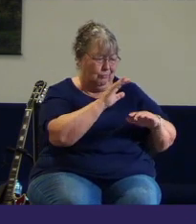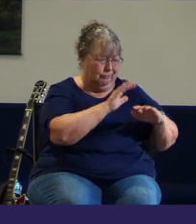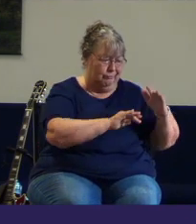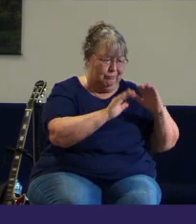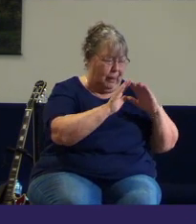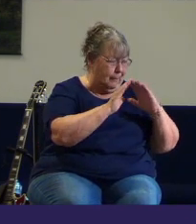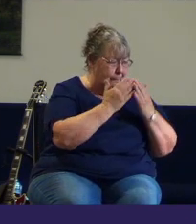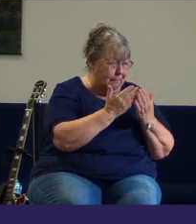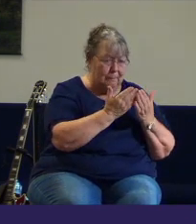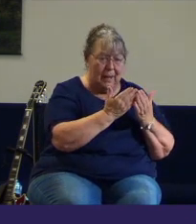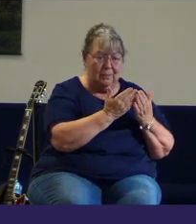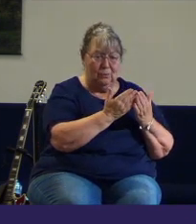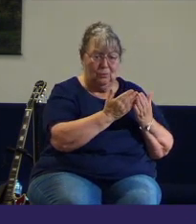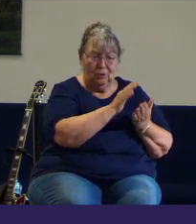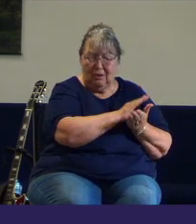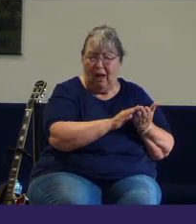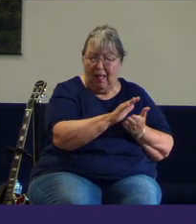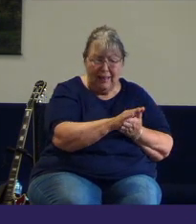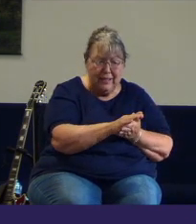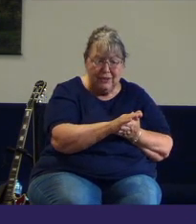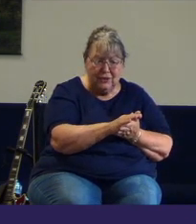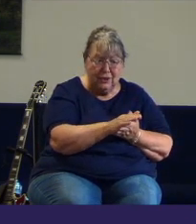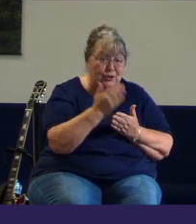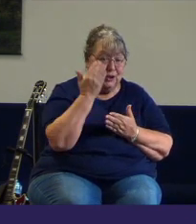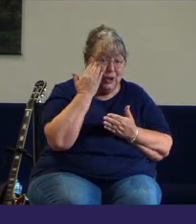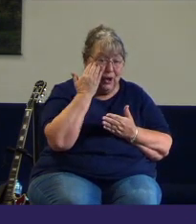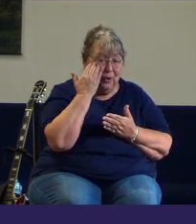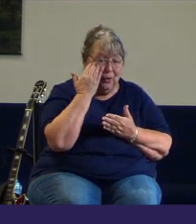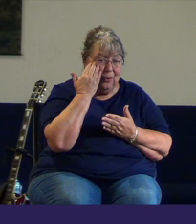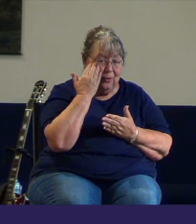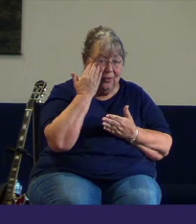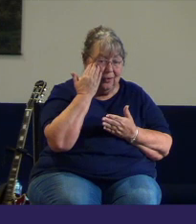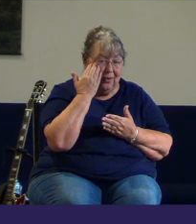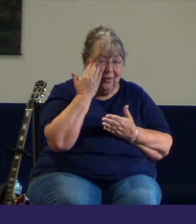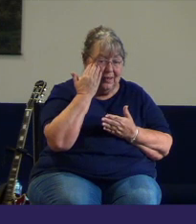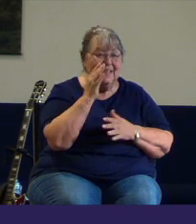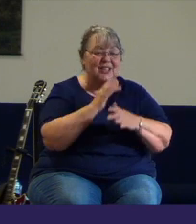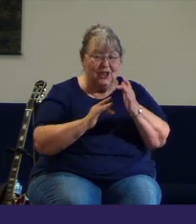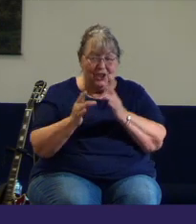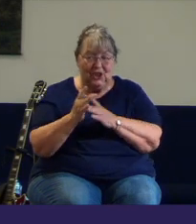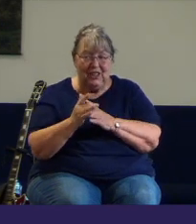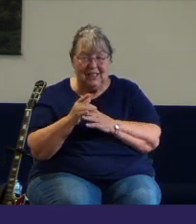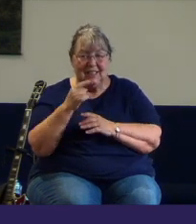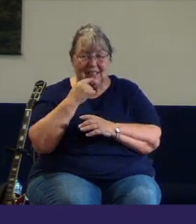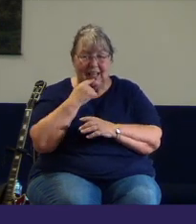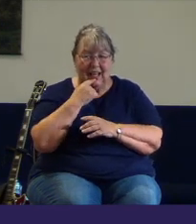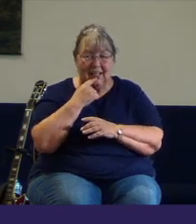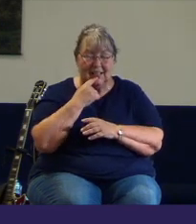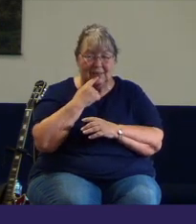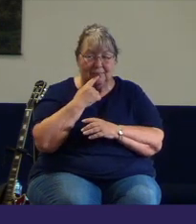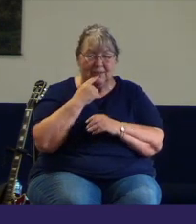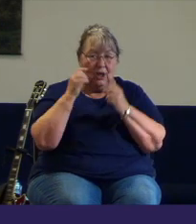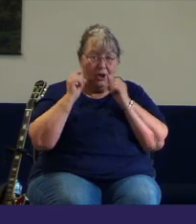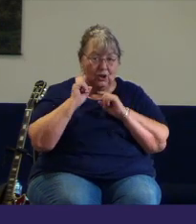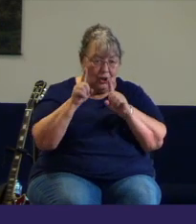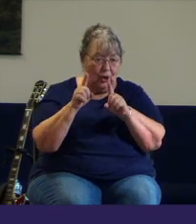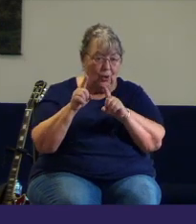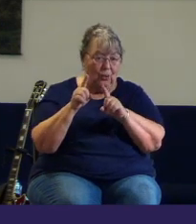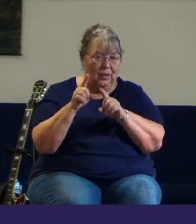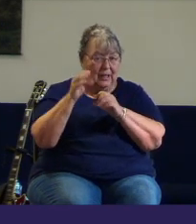know what he's done for you. And that's what he calls us to tell. What's he done for you? We all have a